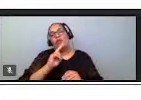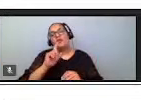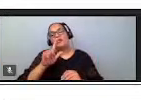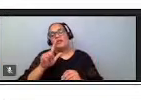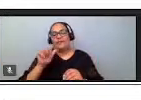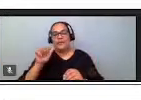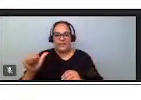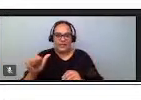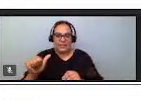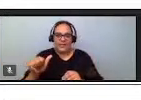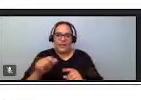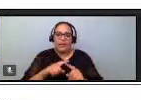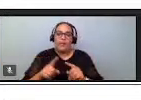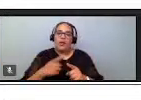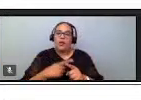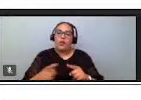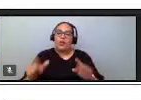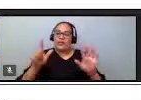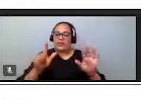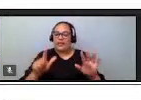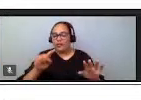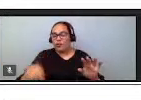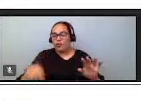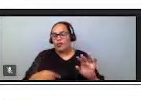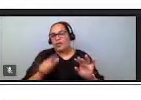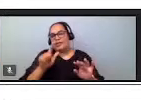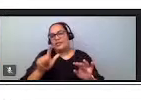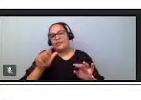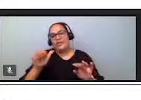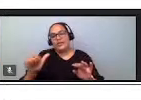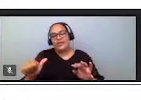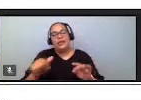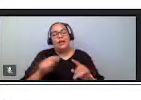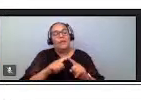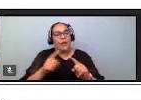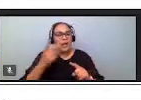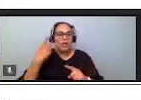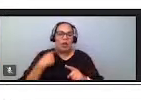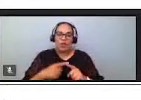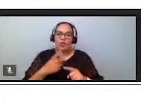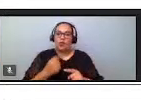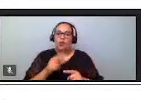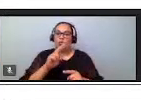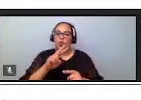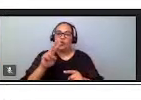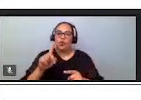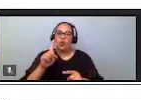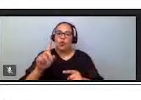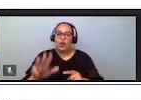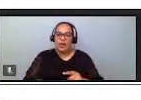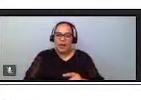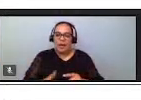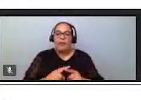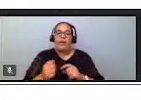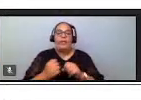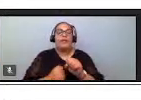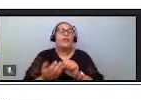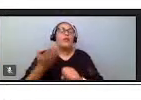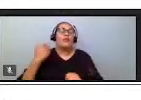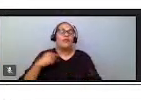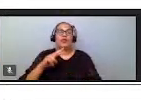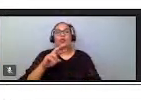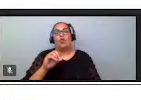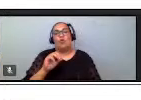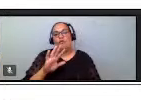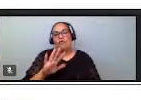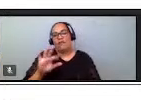276 in week seven in week in last year we did 2219 so and in the year before